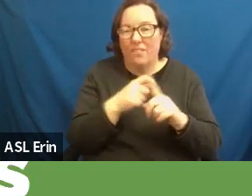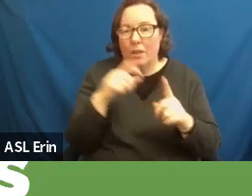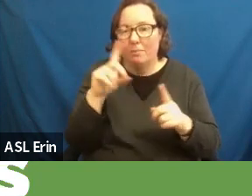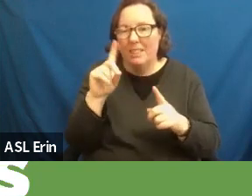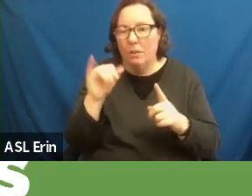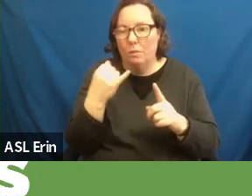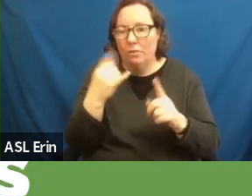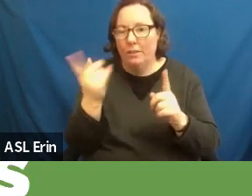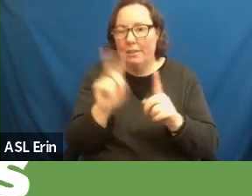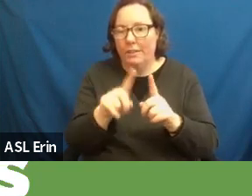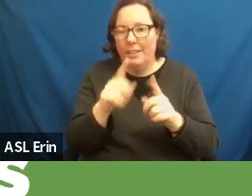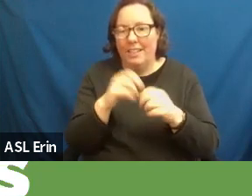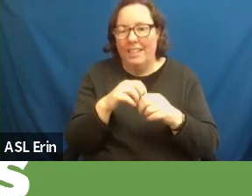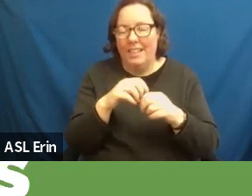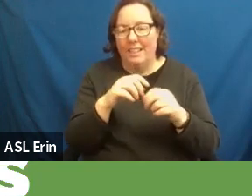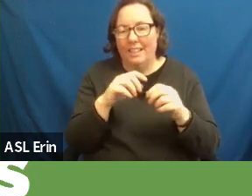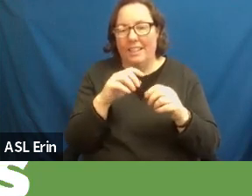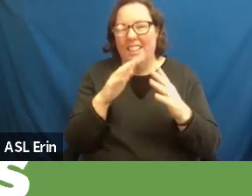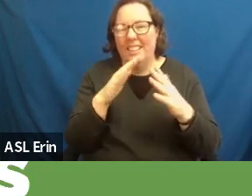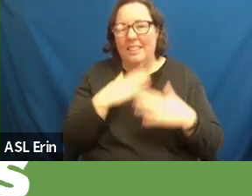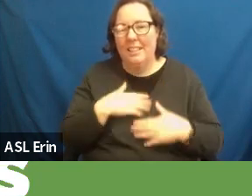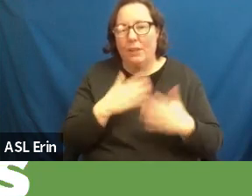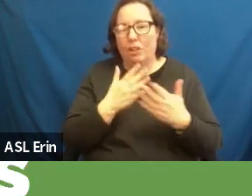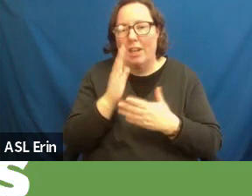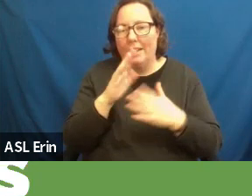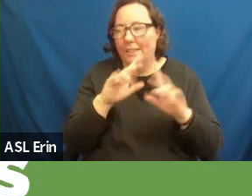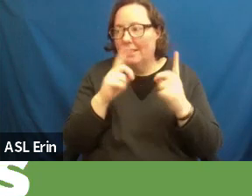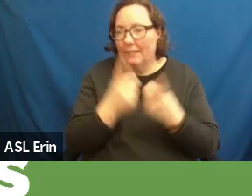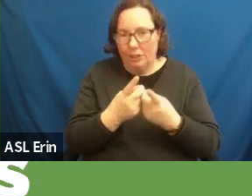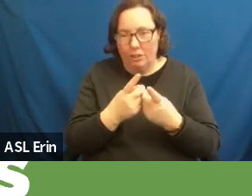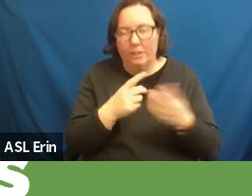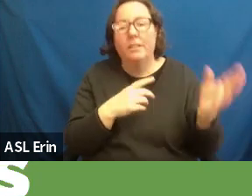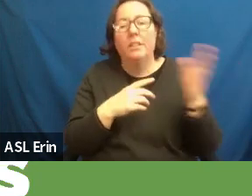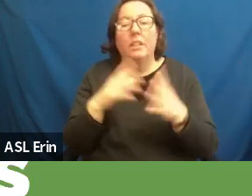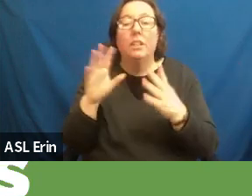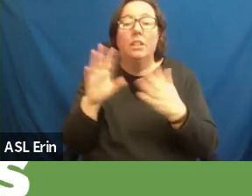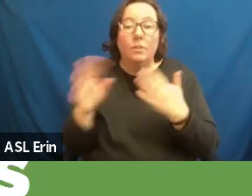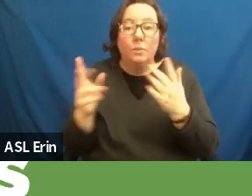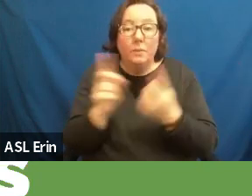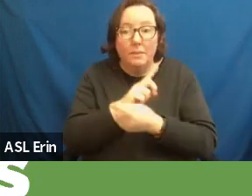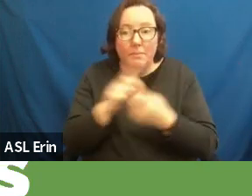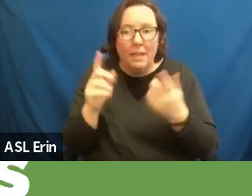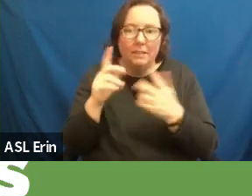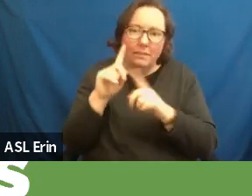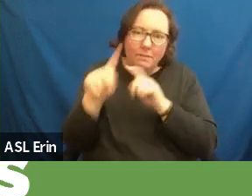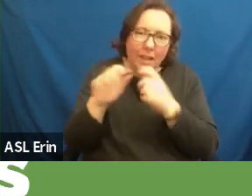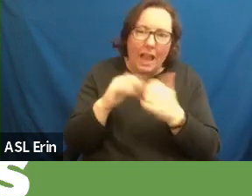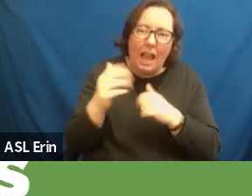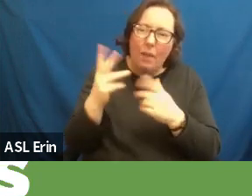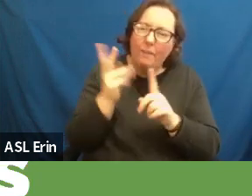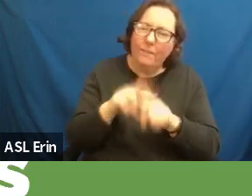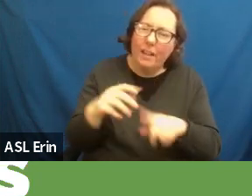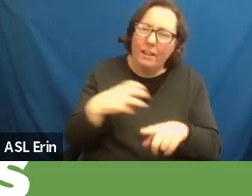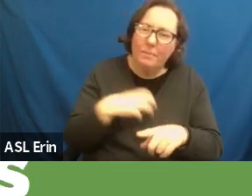Civil Rights Division. The students met with her in regards to how to file an Office of Civil Rights complaint and how to